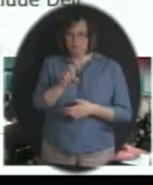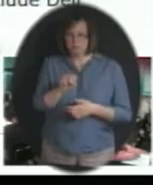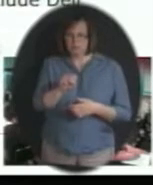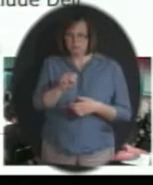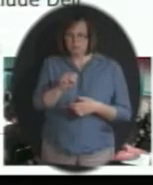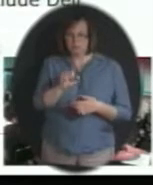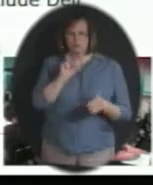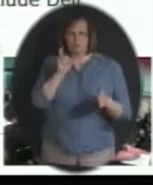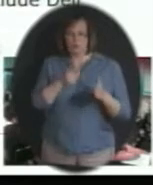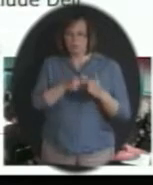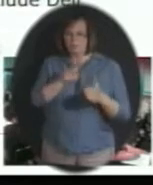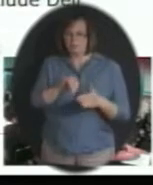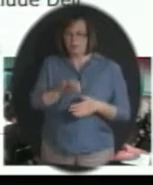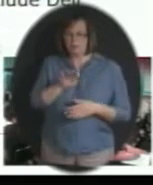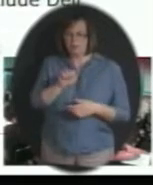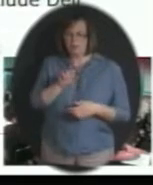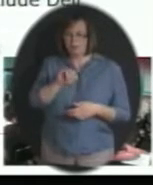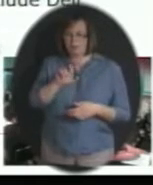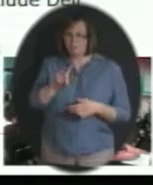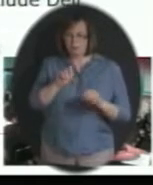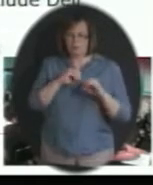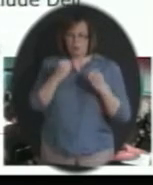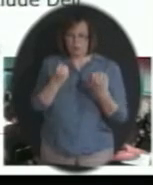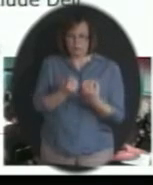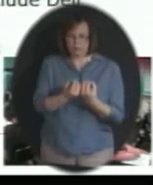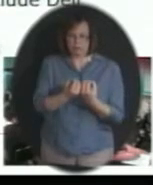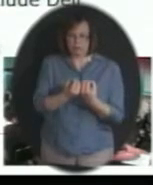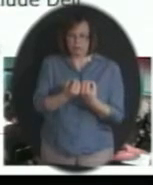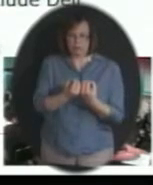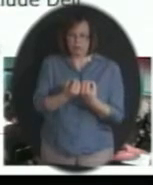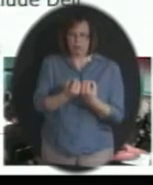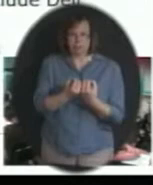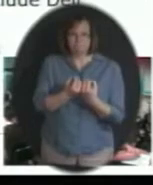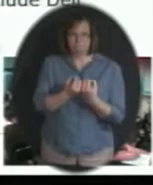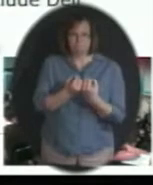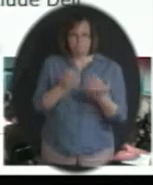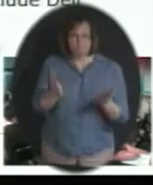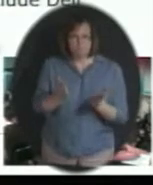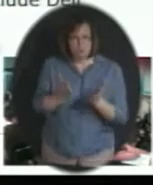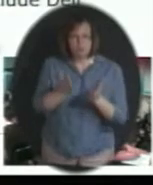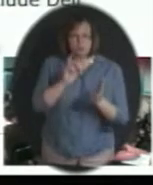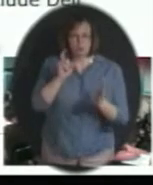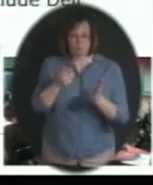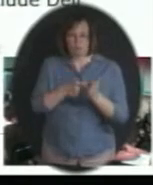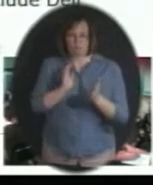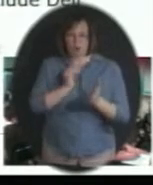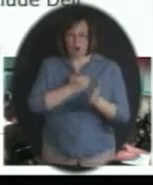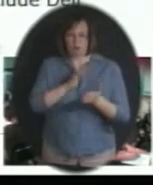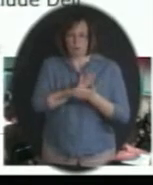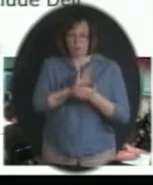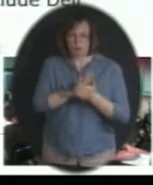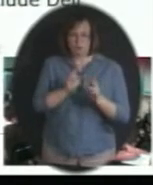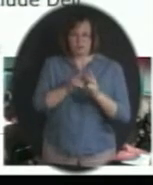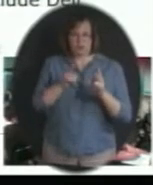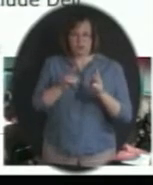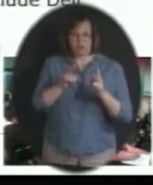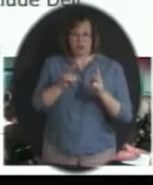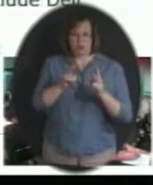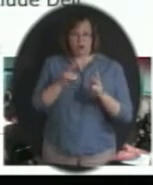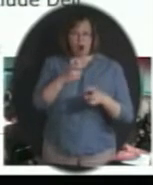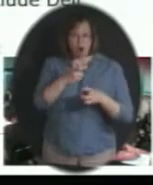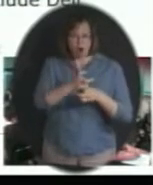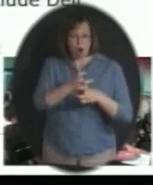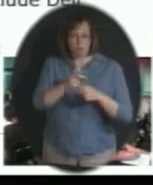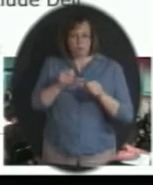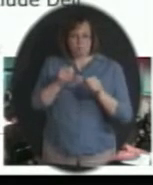is recognized by the Avid organization. It's a boost and recognition for our schools that work very hard